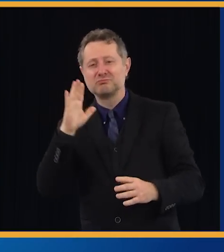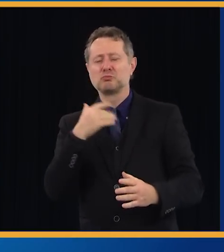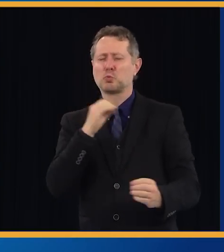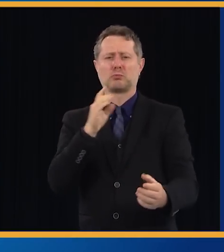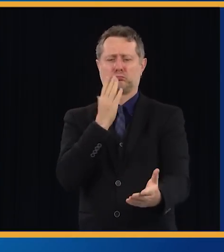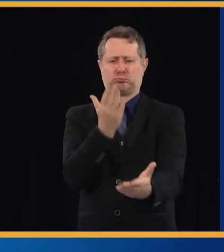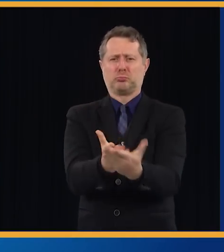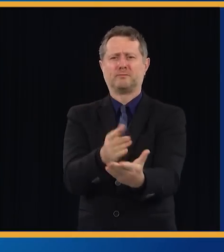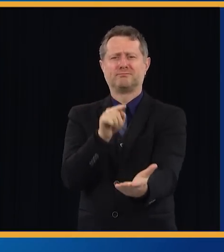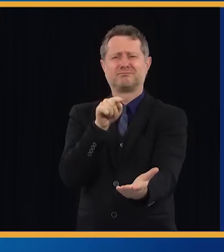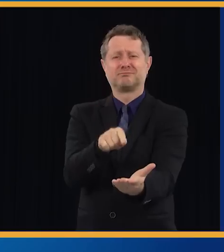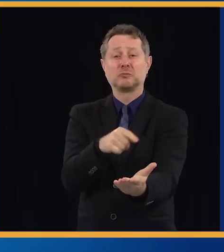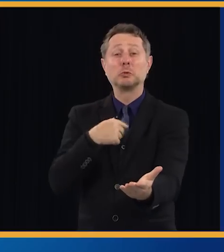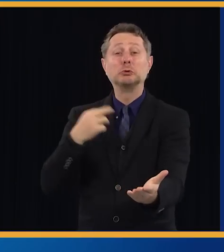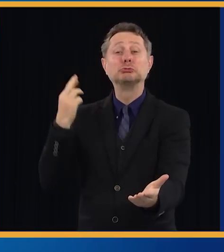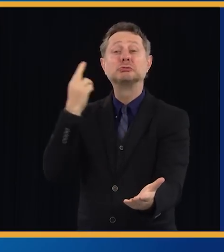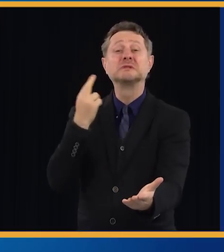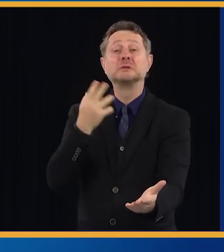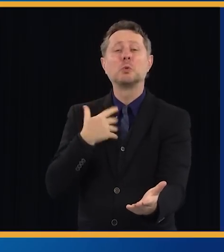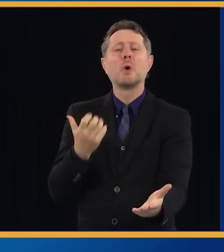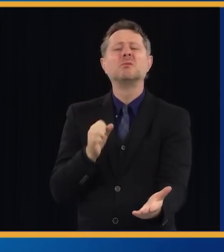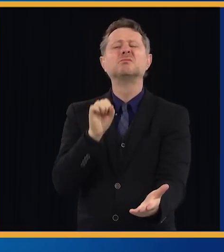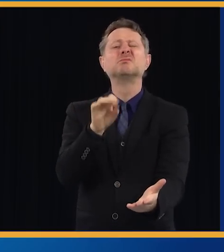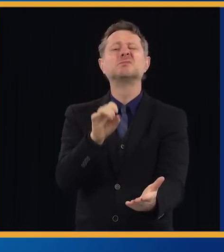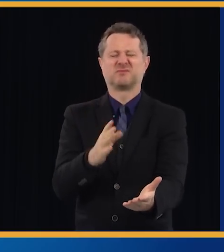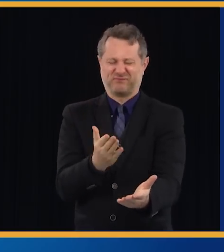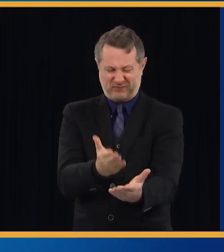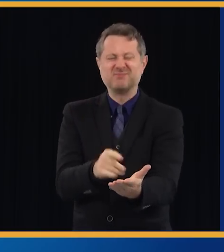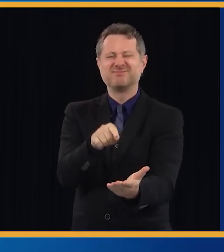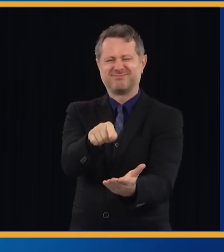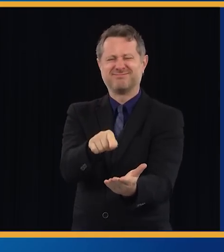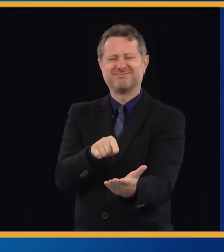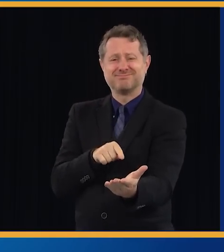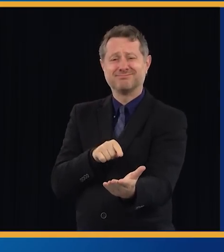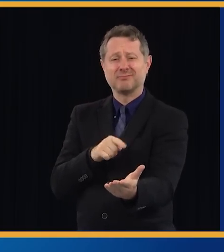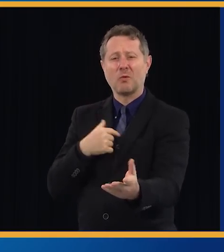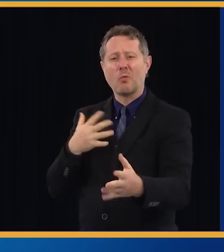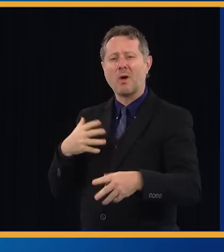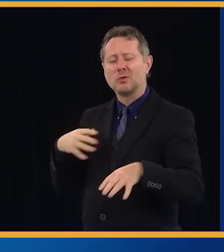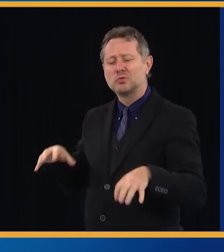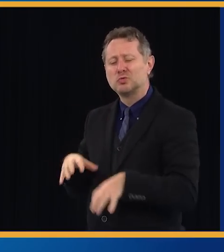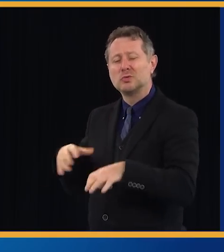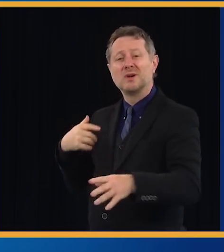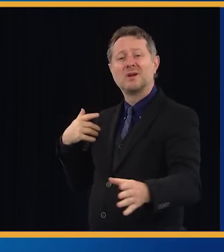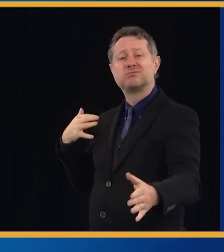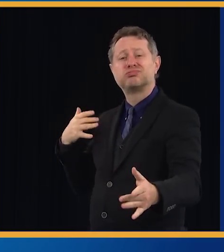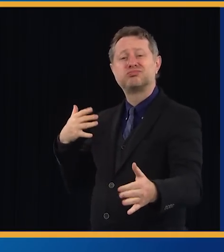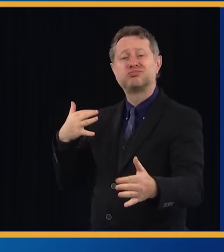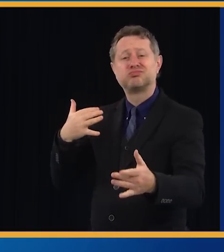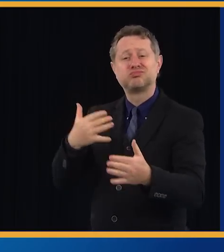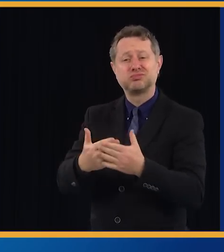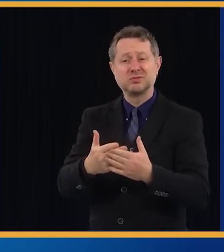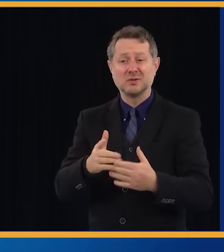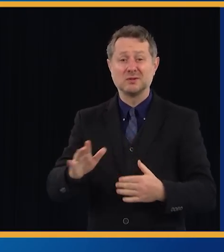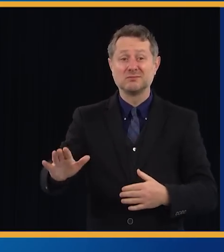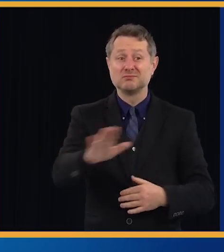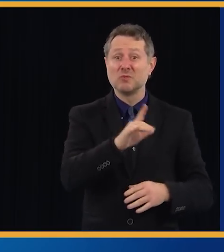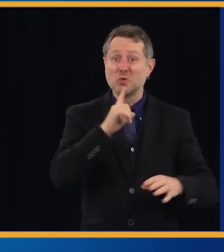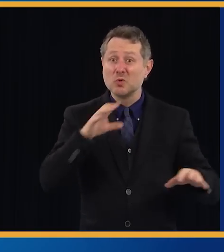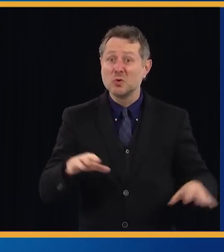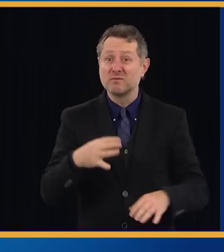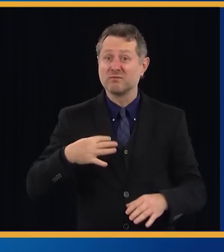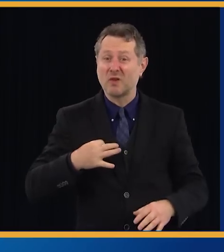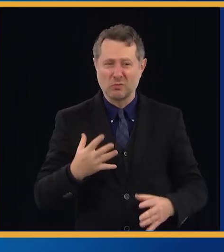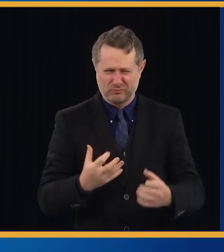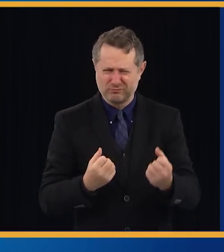is because everything we're doing is basically voluntary on behalf of people, right?